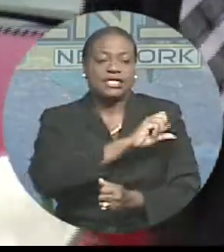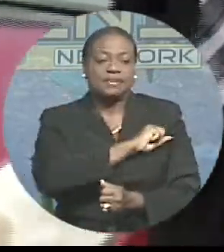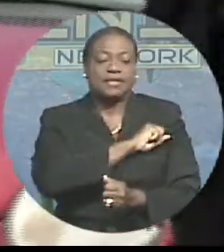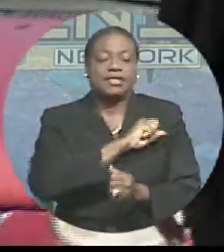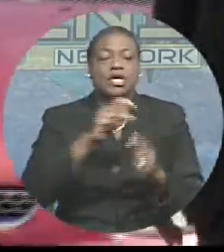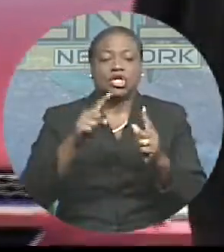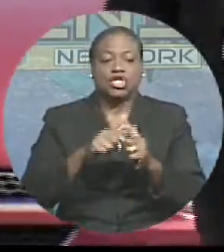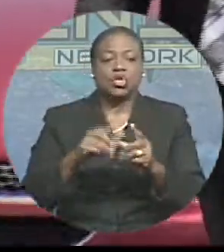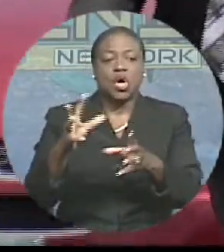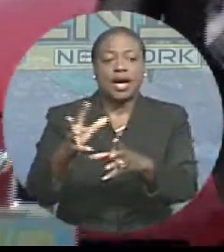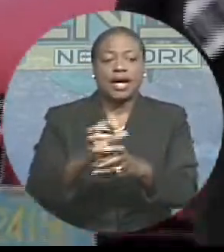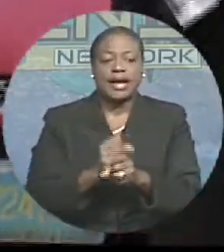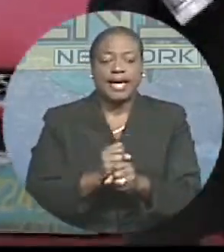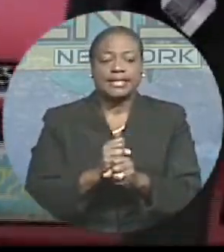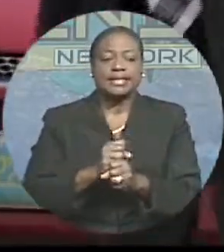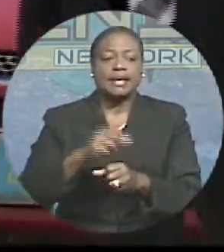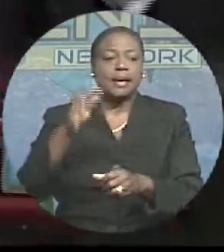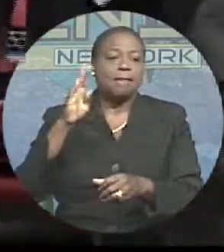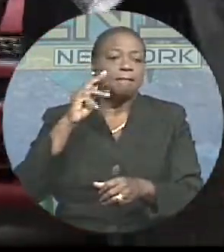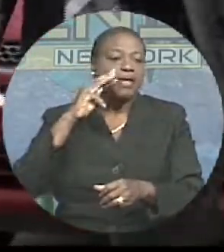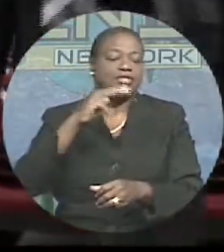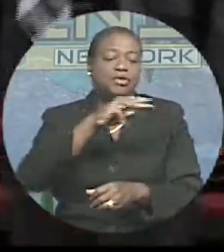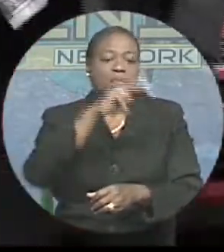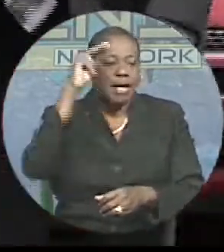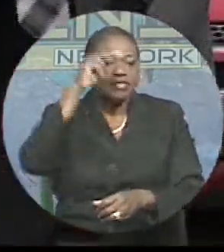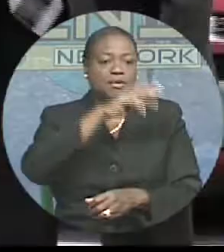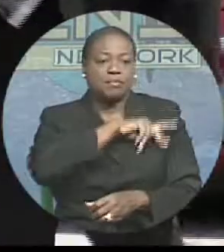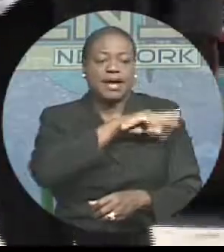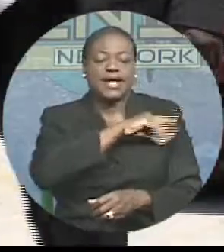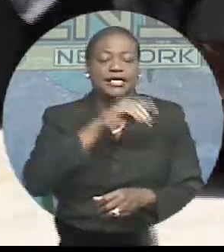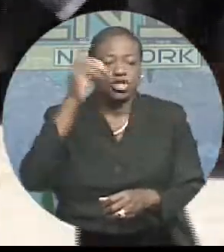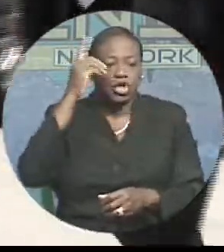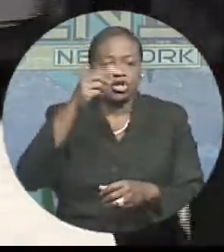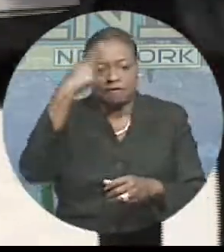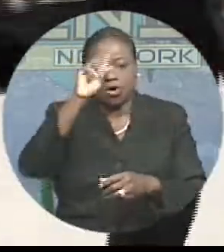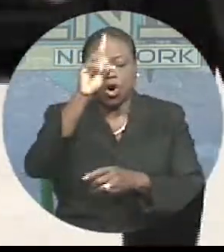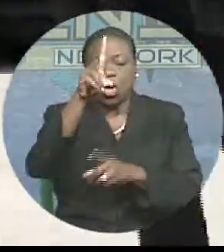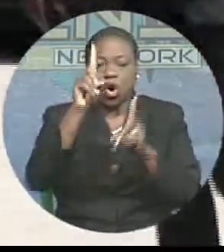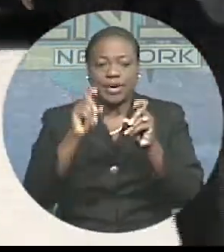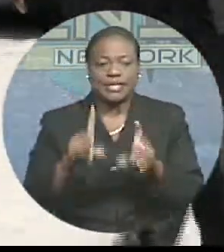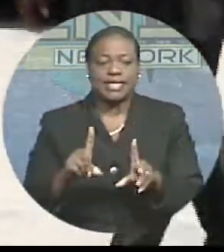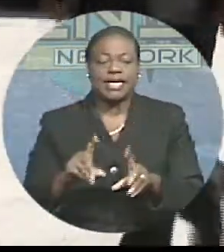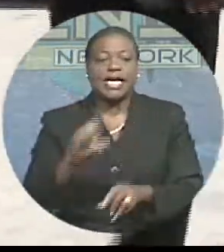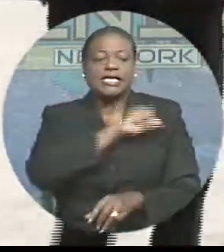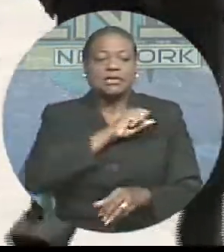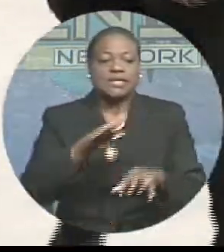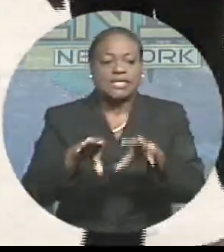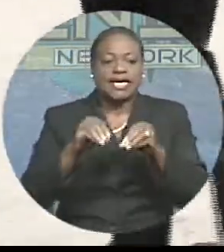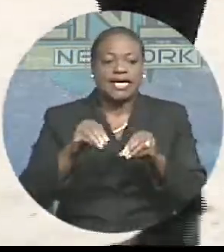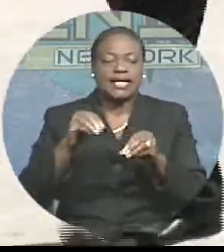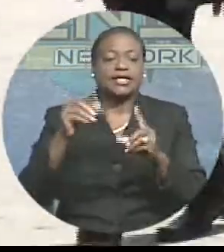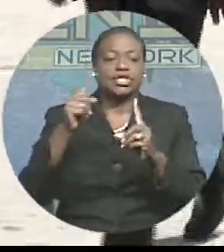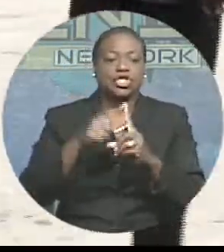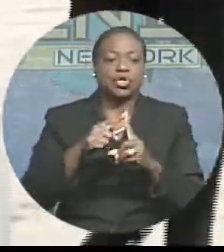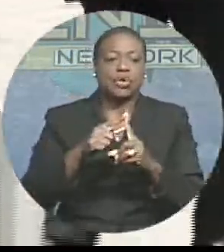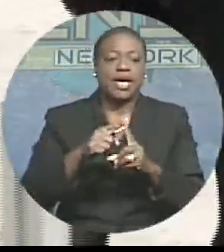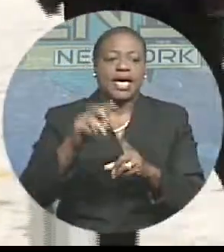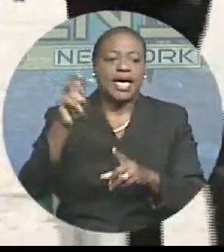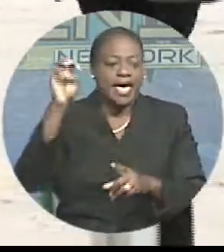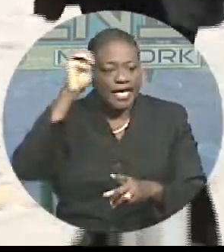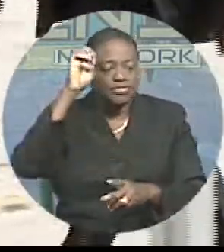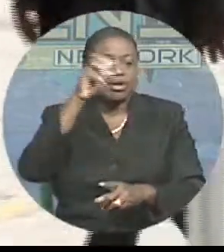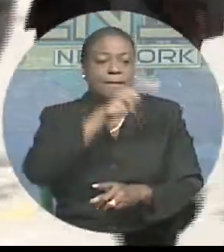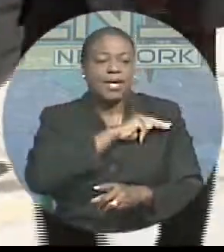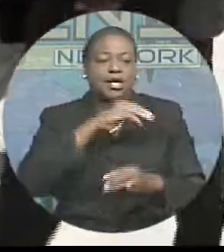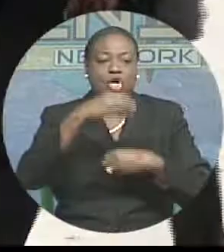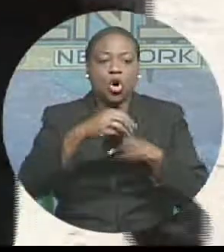known as Matthew Pratt and Dodger, from the holding cell for questioning. Roach said Smith was taken to Inspector Ezra Maycock's office